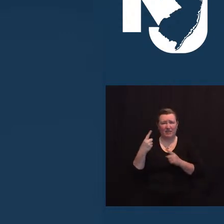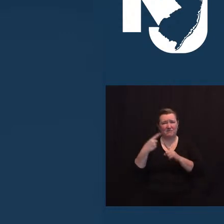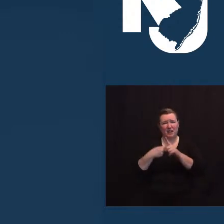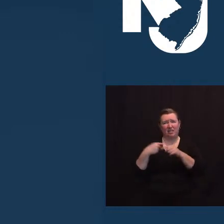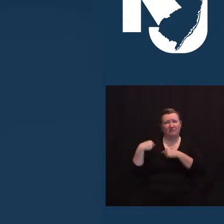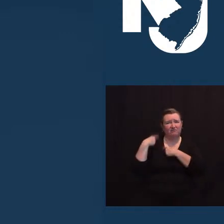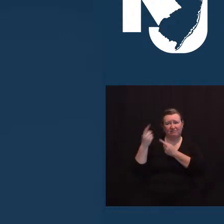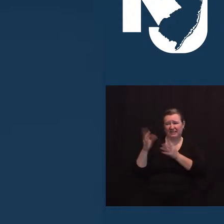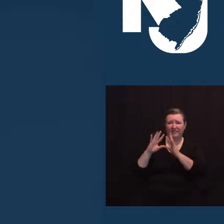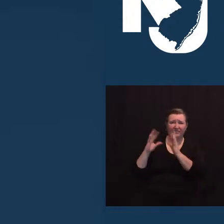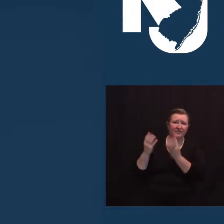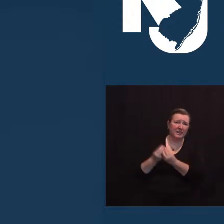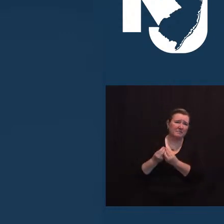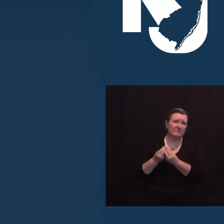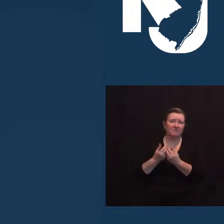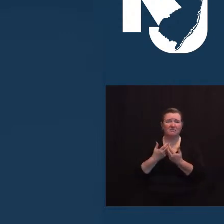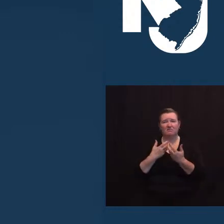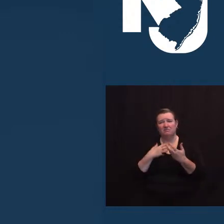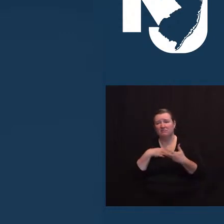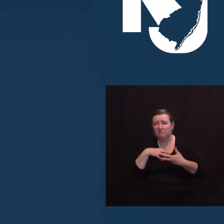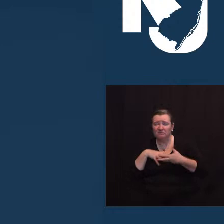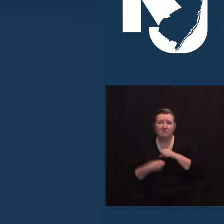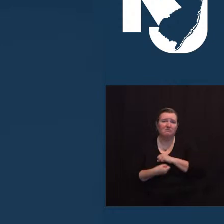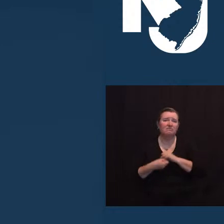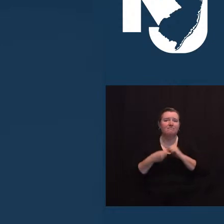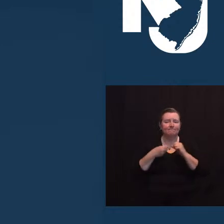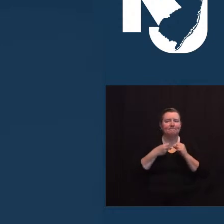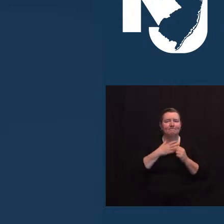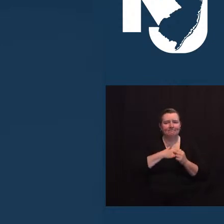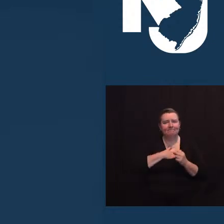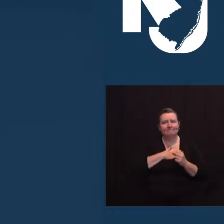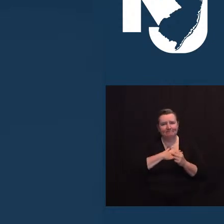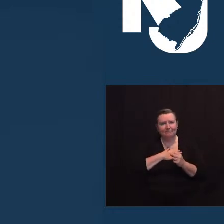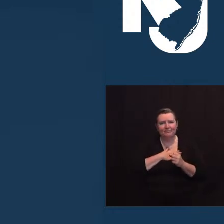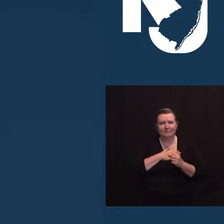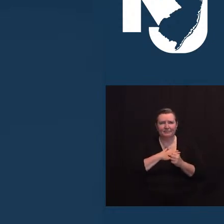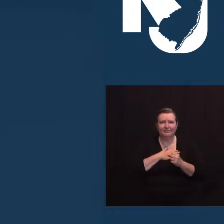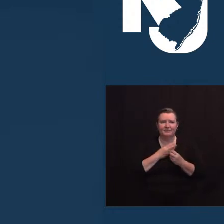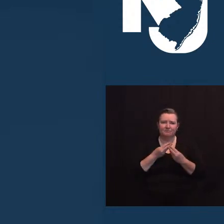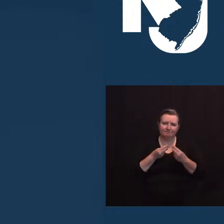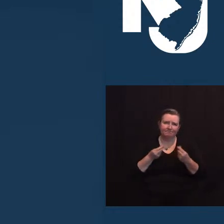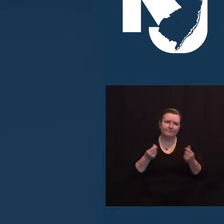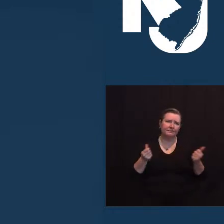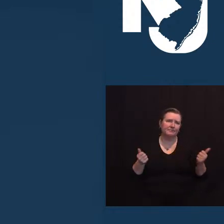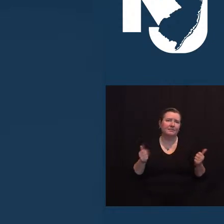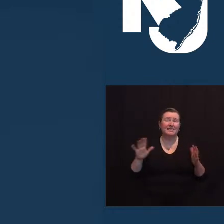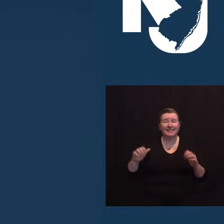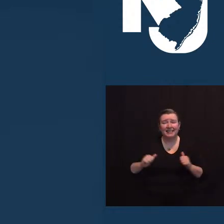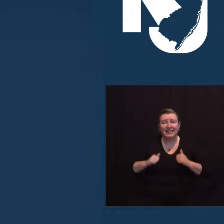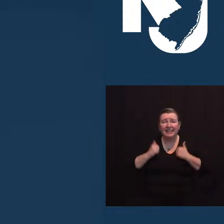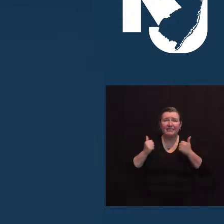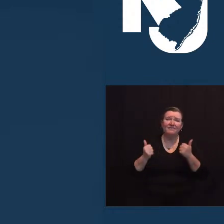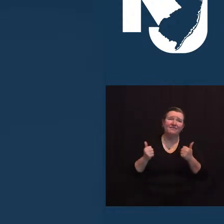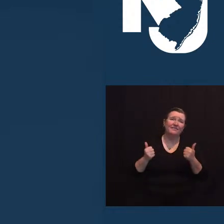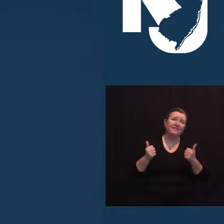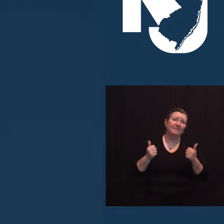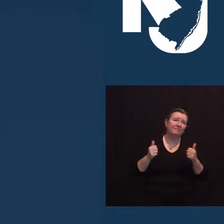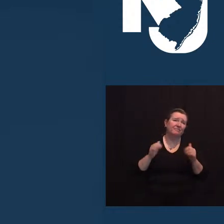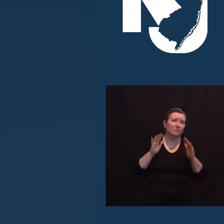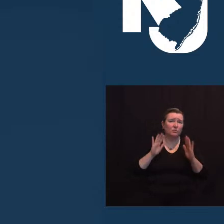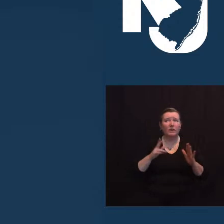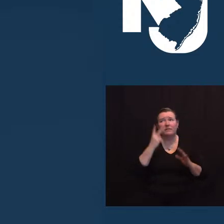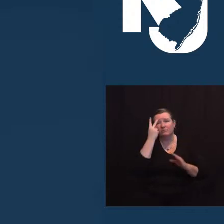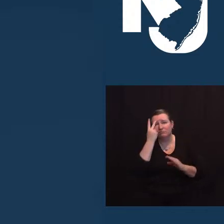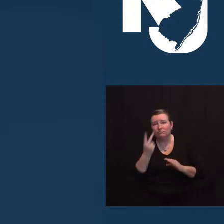somewhat to the appreciation of his extraordinary life and the tears given way to smiles of memories. May